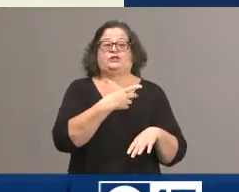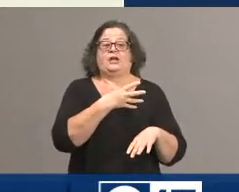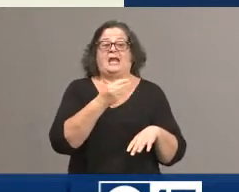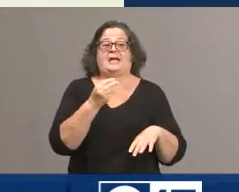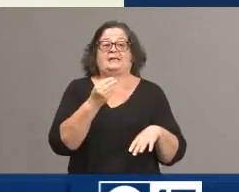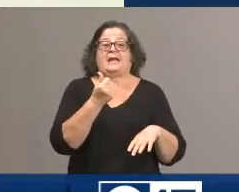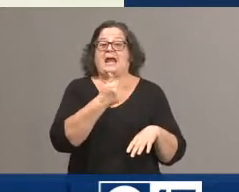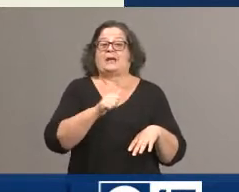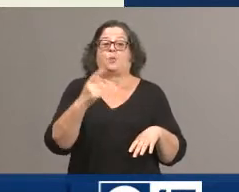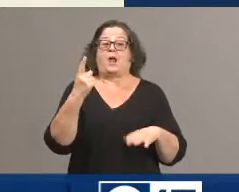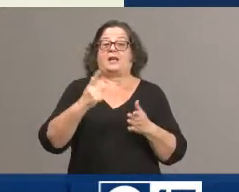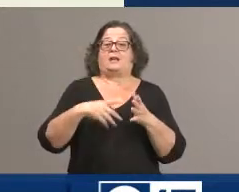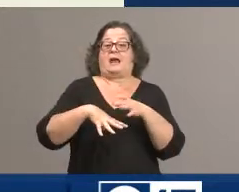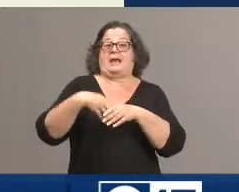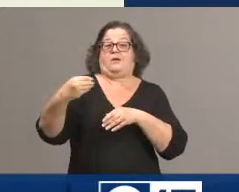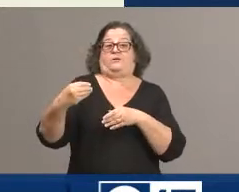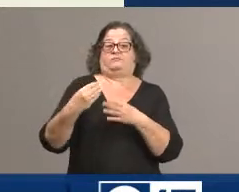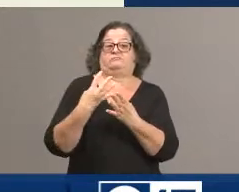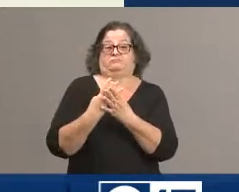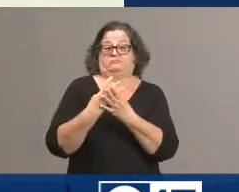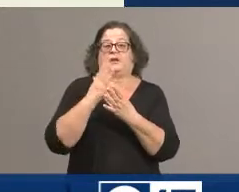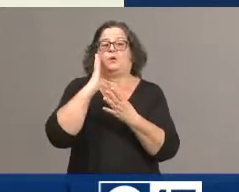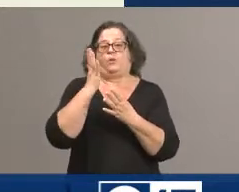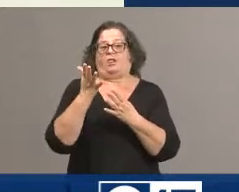several masks.